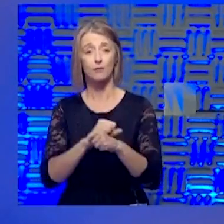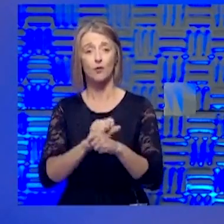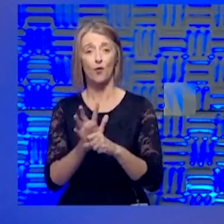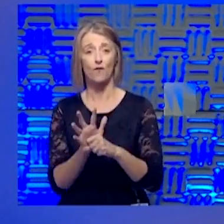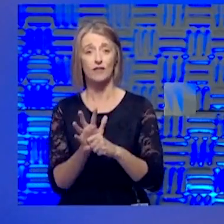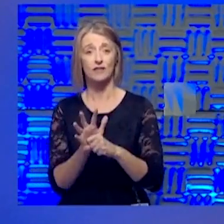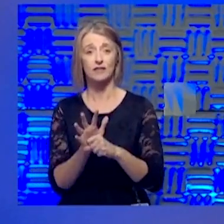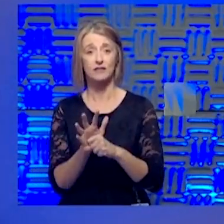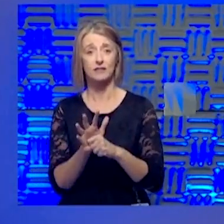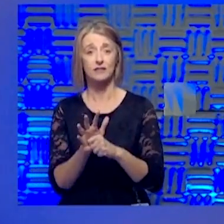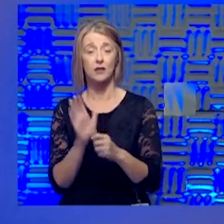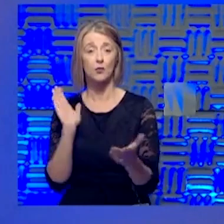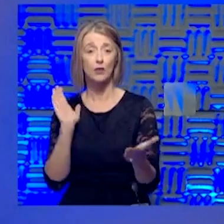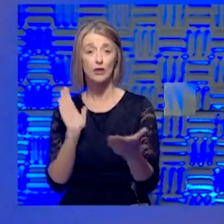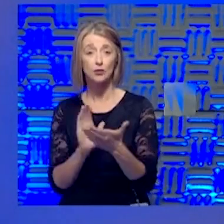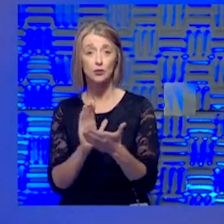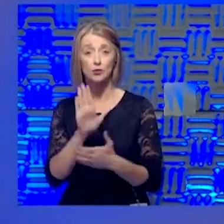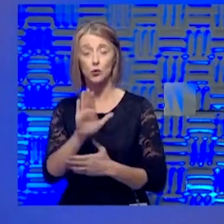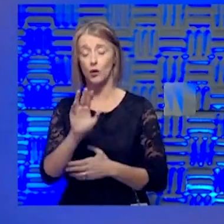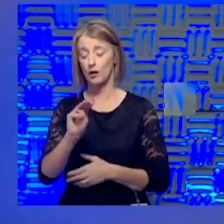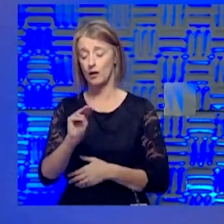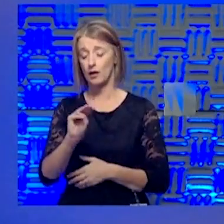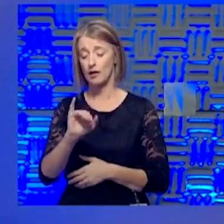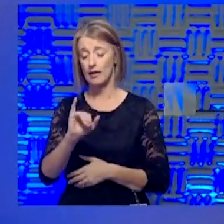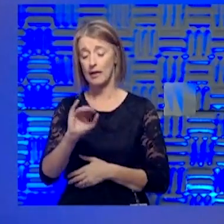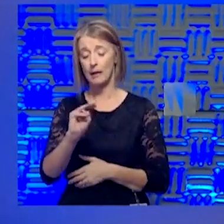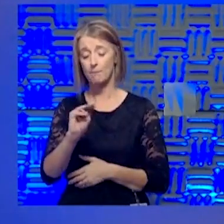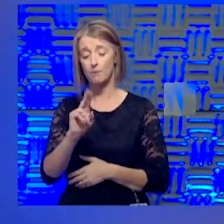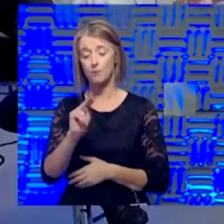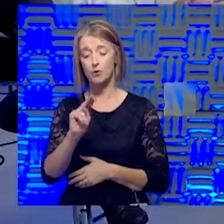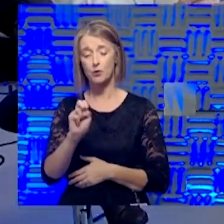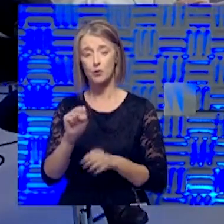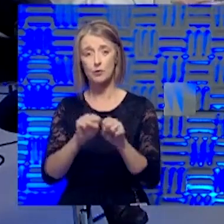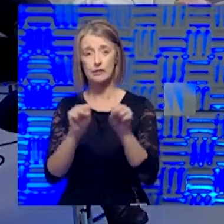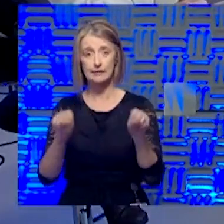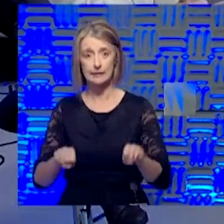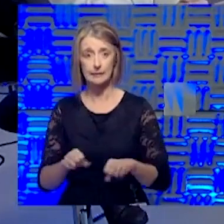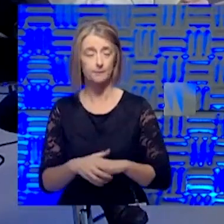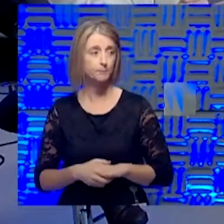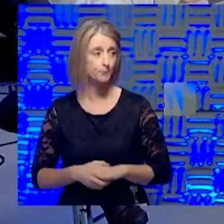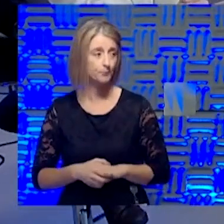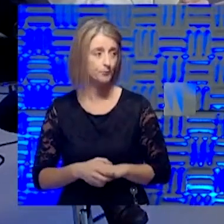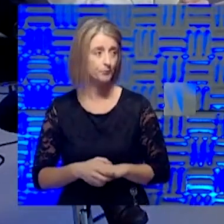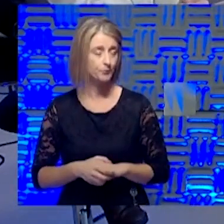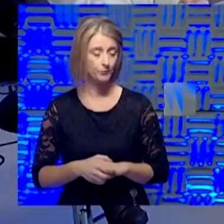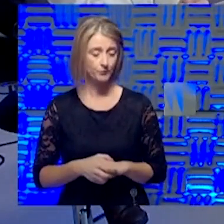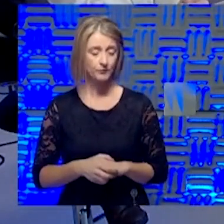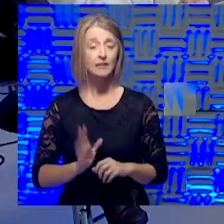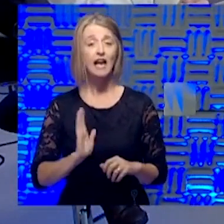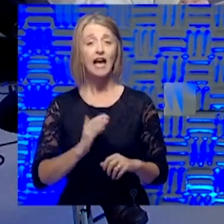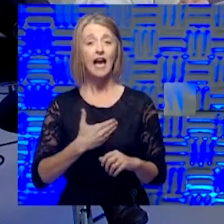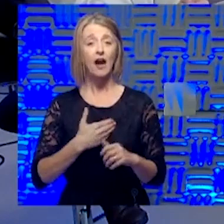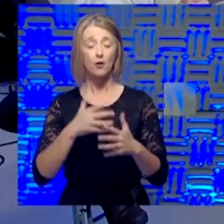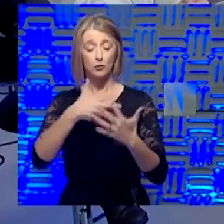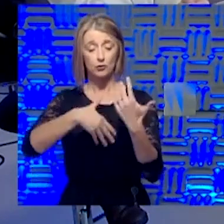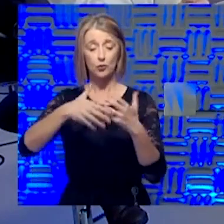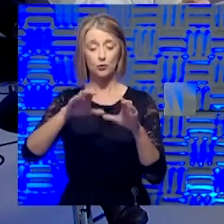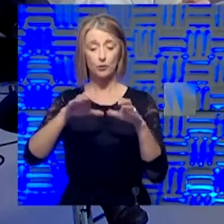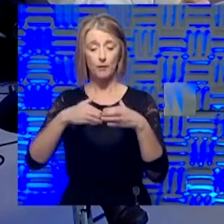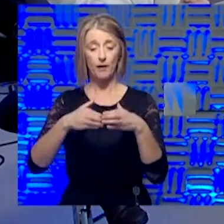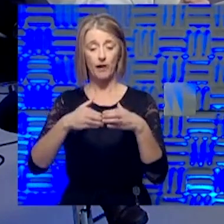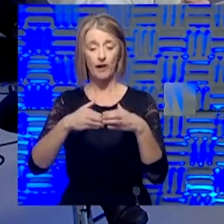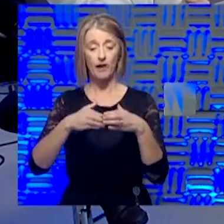is not going to reduce your immune system. Here's a good question while we're trying to expand our social bubble. Will it be safe for